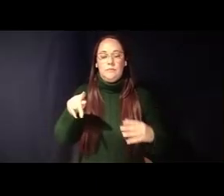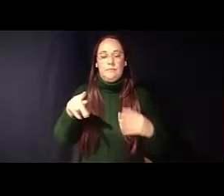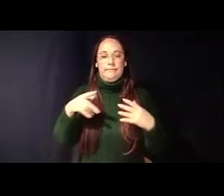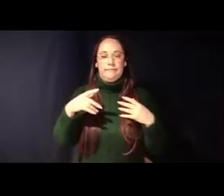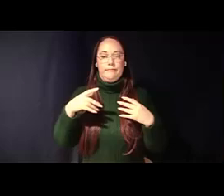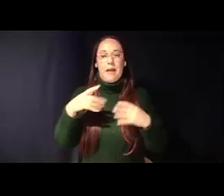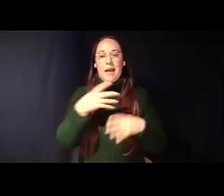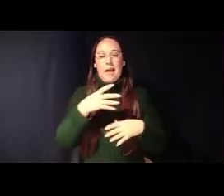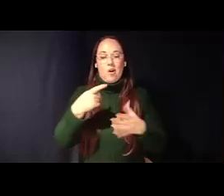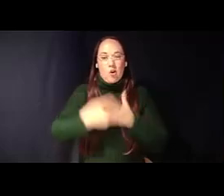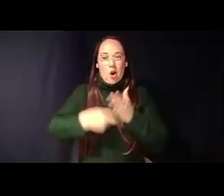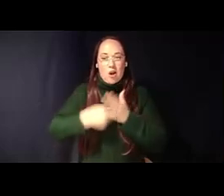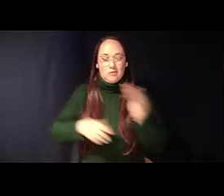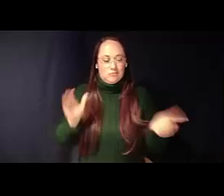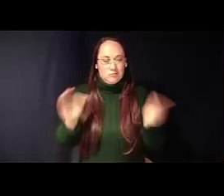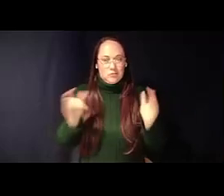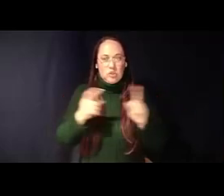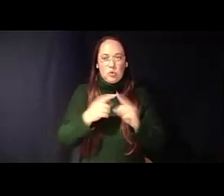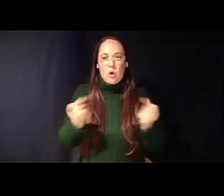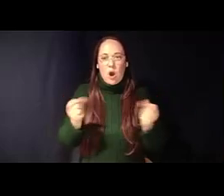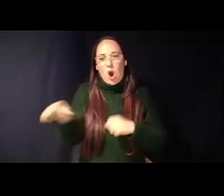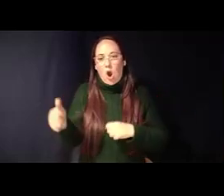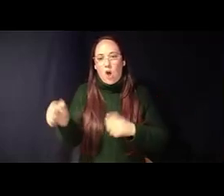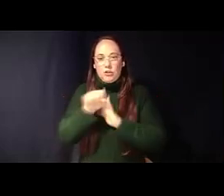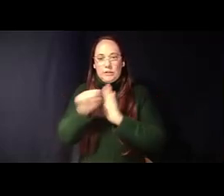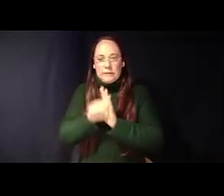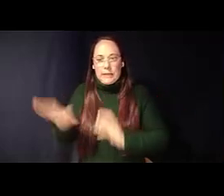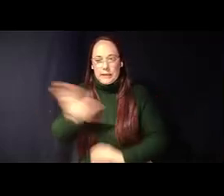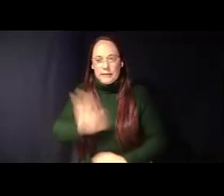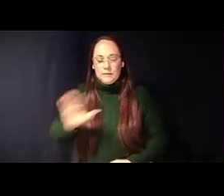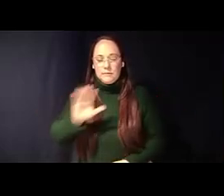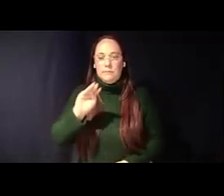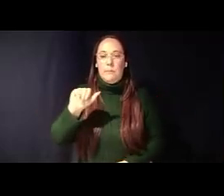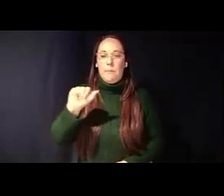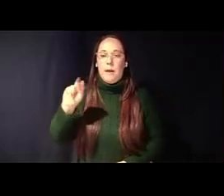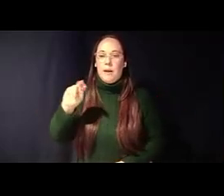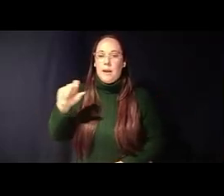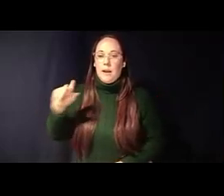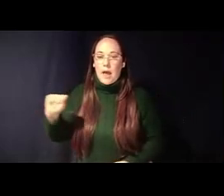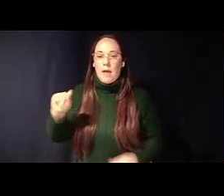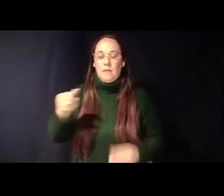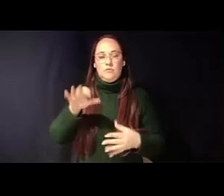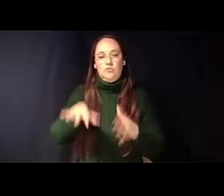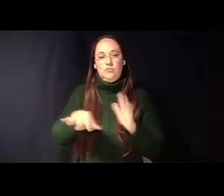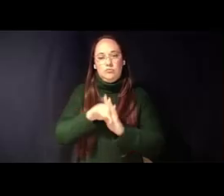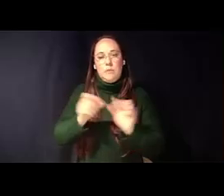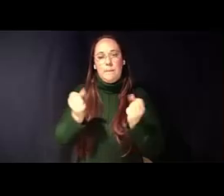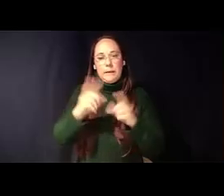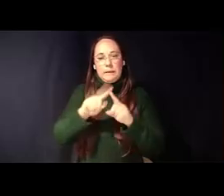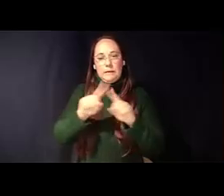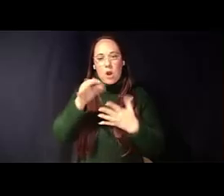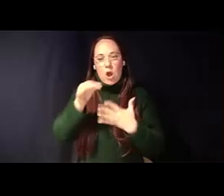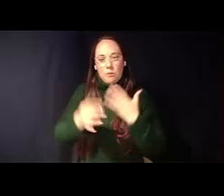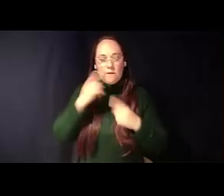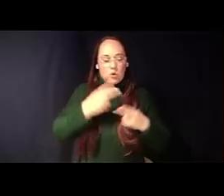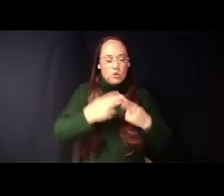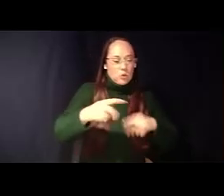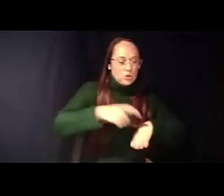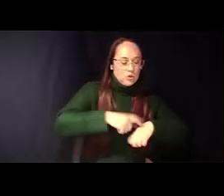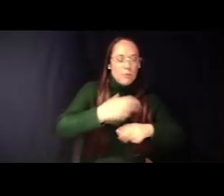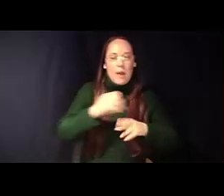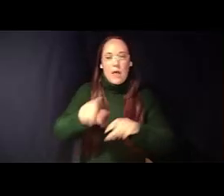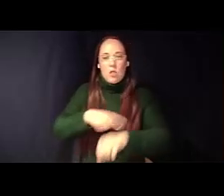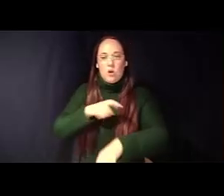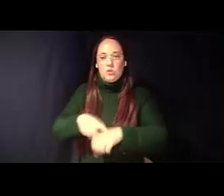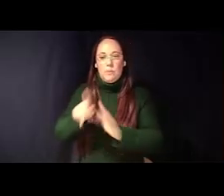Manat Health Strategies recently conducted an analysis of Colorado's Medicaid and Child Health Plan Plus